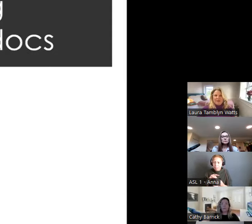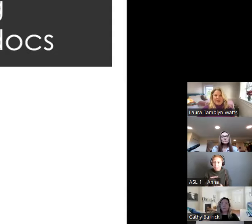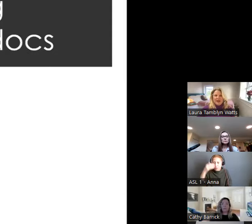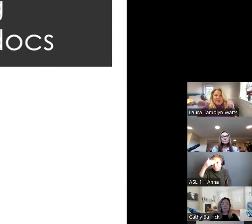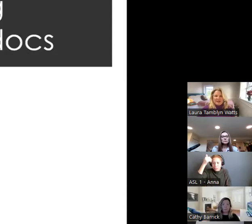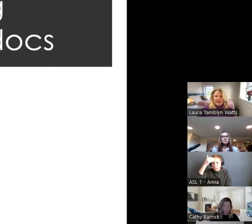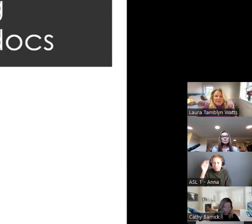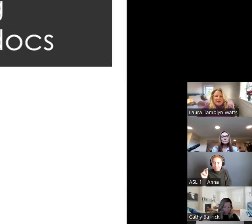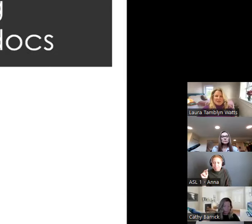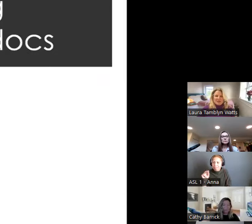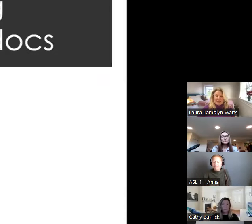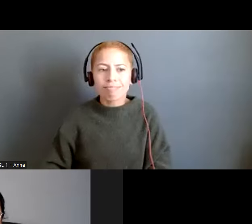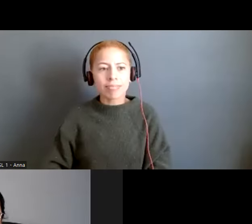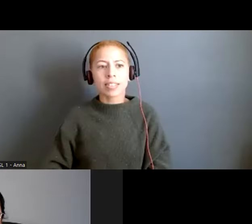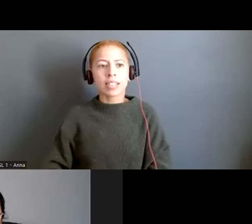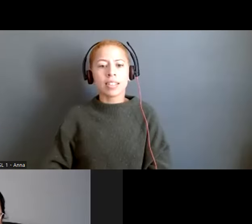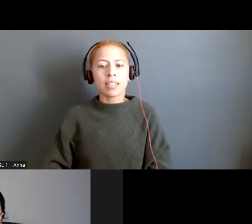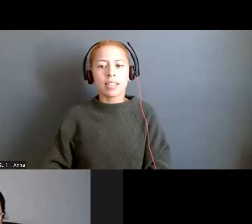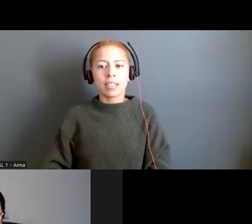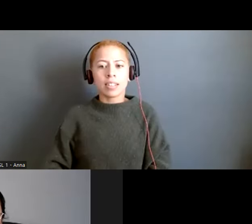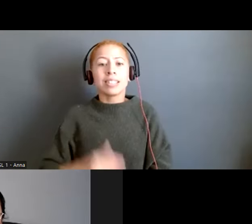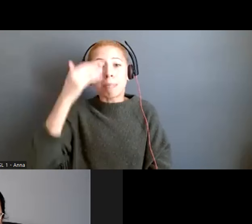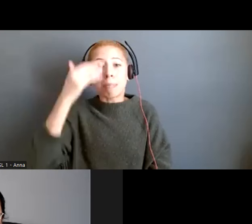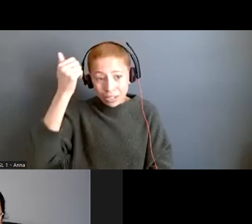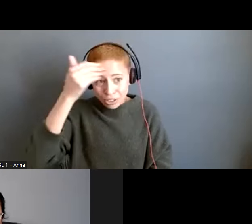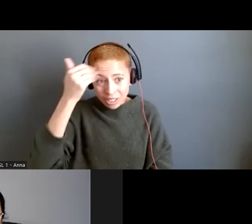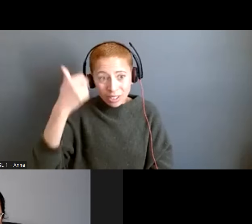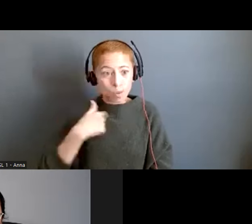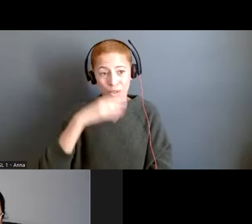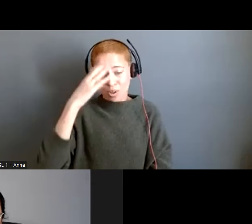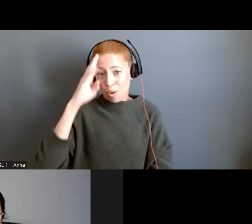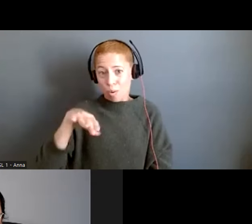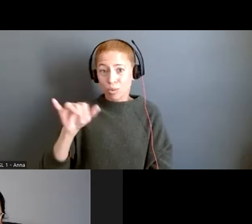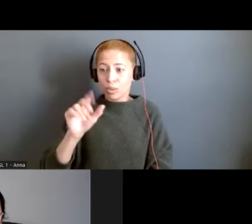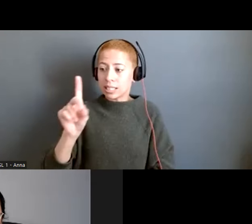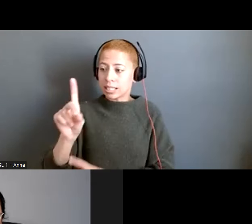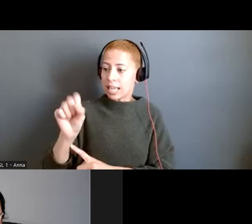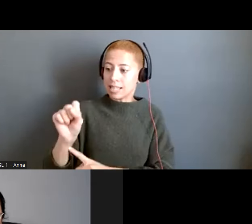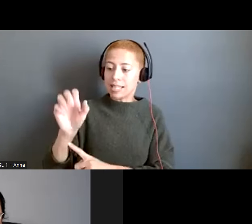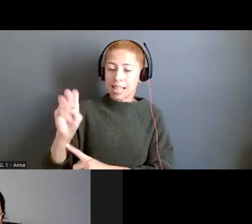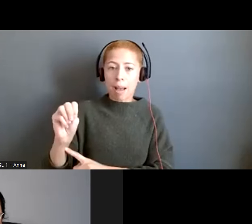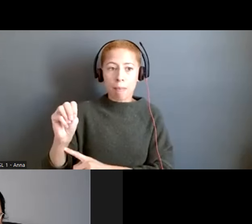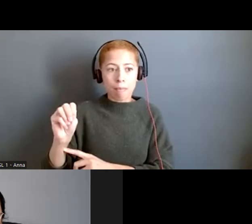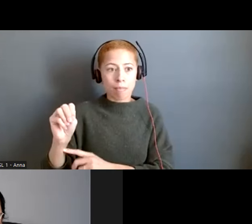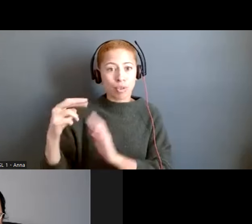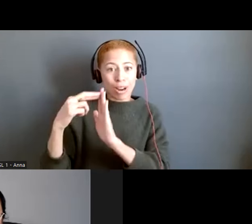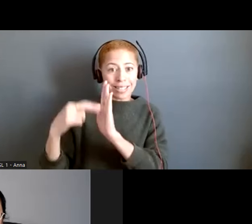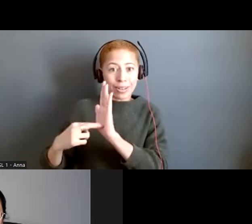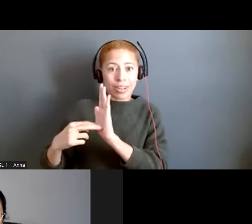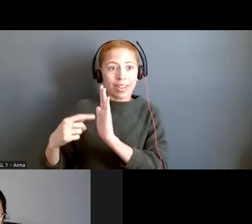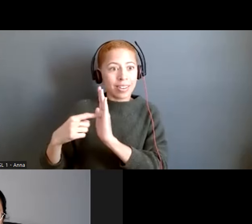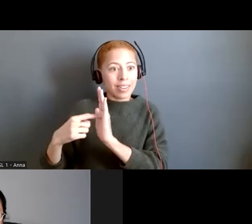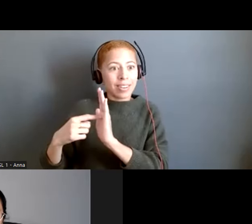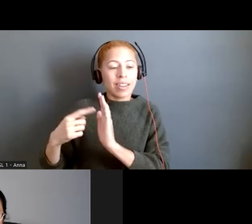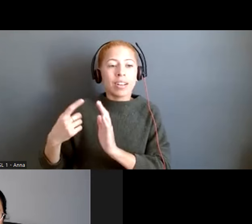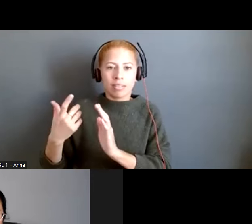And when we think about dementia, we also know that our DSM criteria has taken away that name that we talk